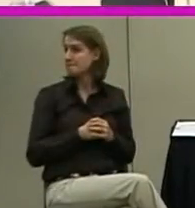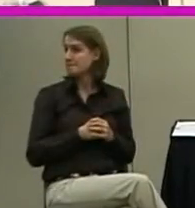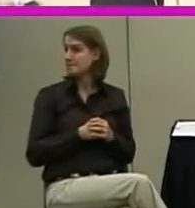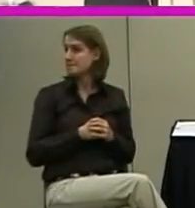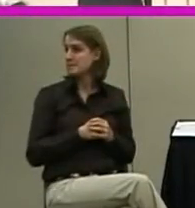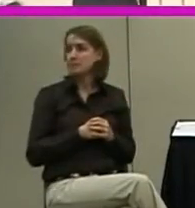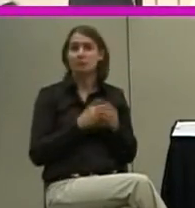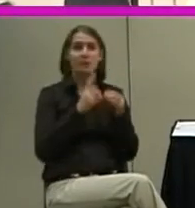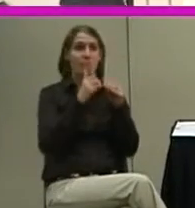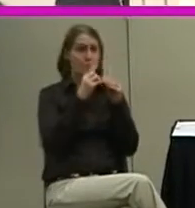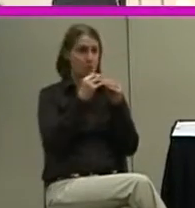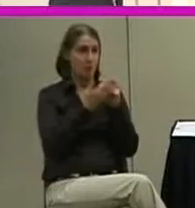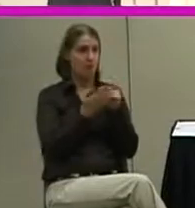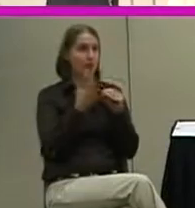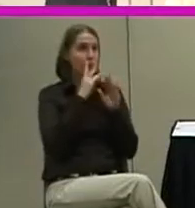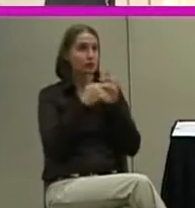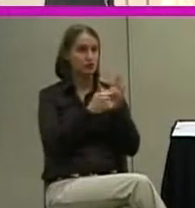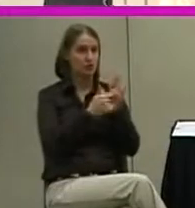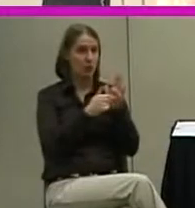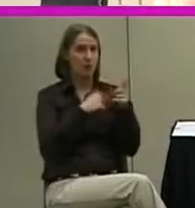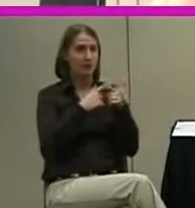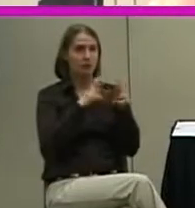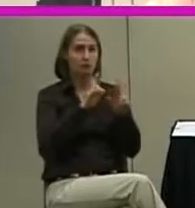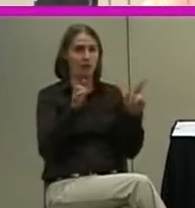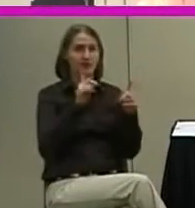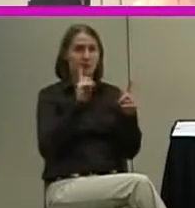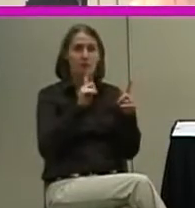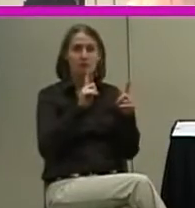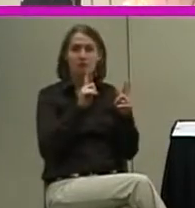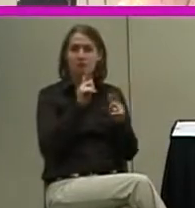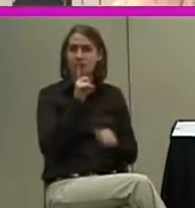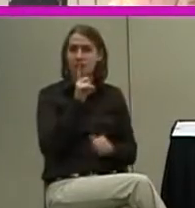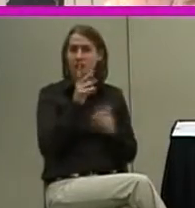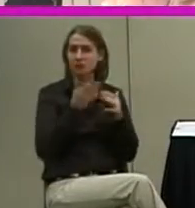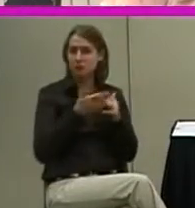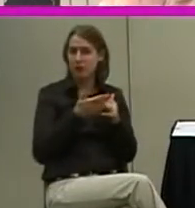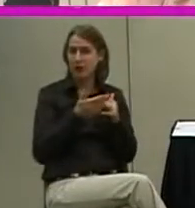I have one more thing I want to show you. We're ready to break for lunch here in just a second.